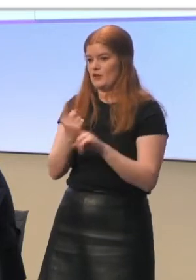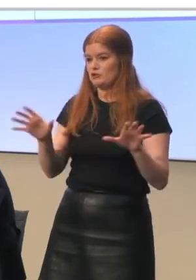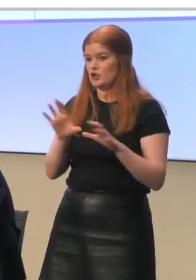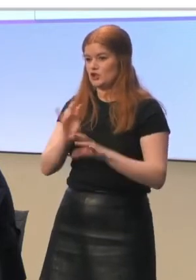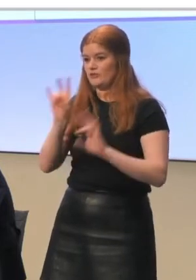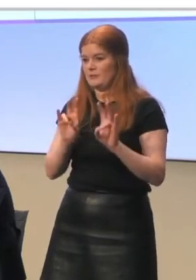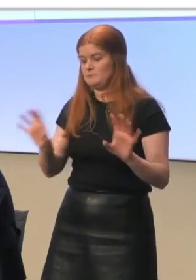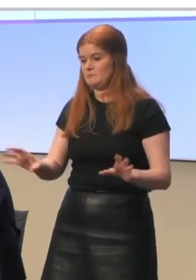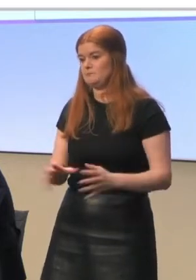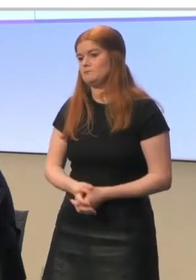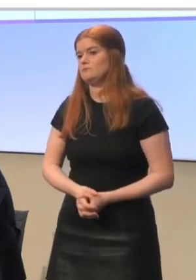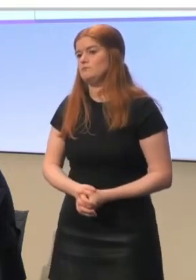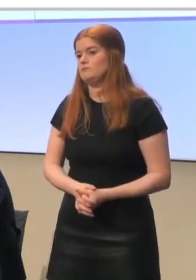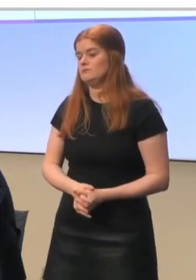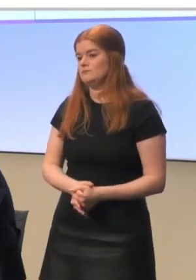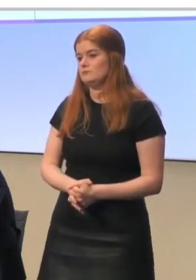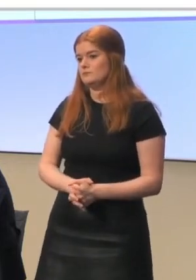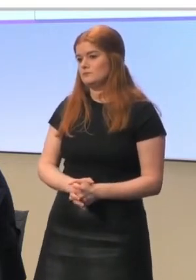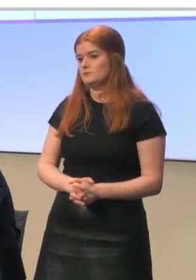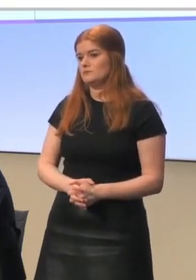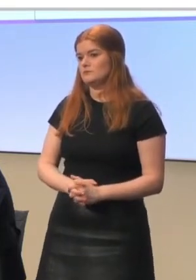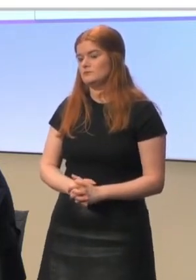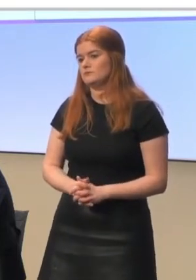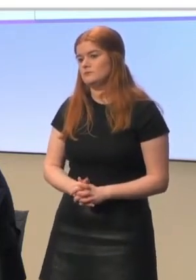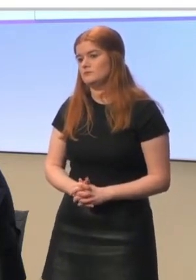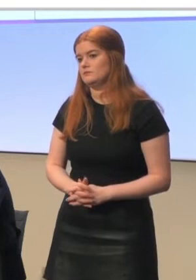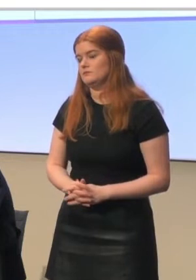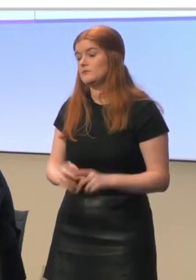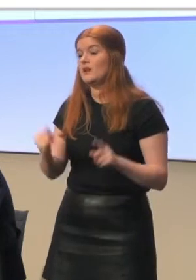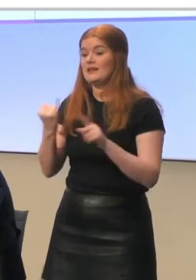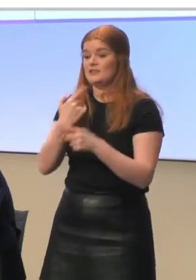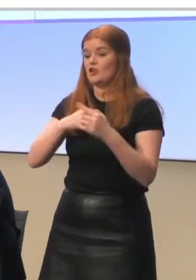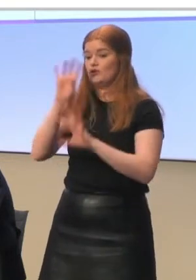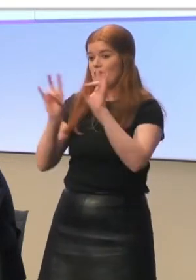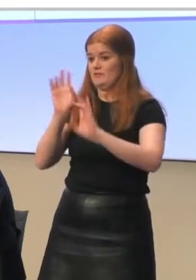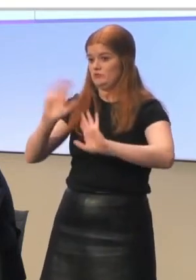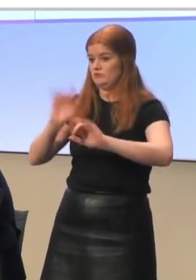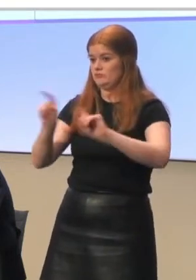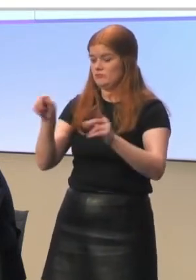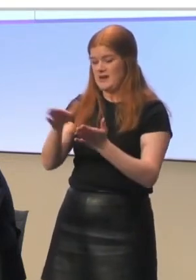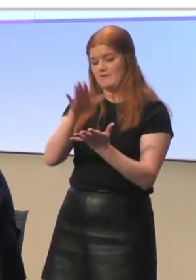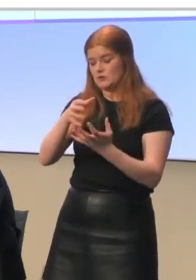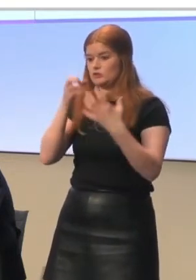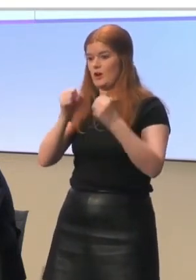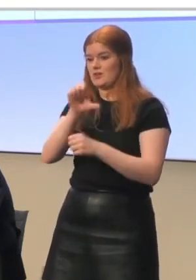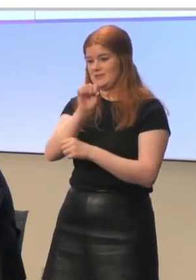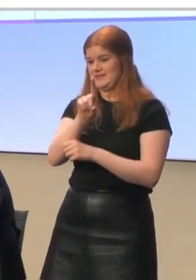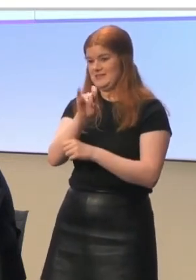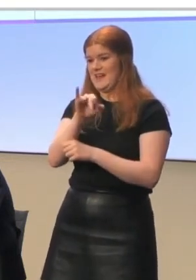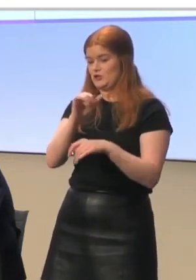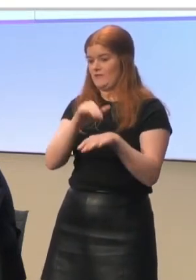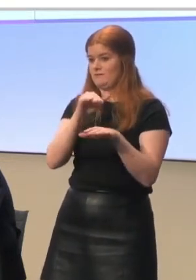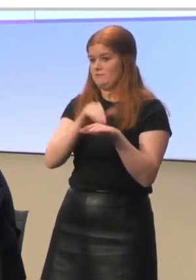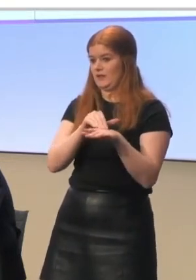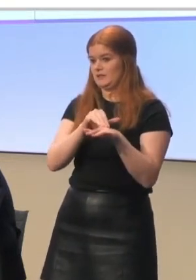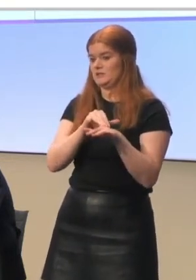survey. And then within our survey, again, there was a strong DESH effect. So students in